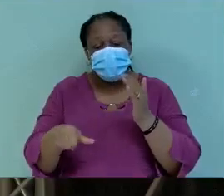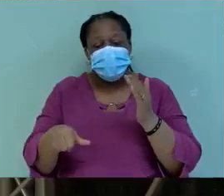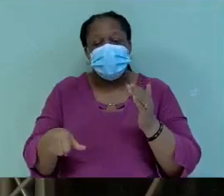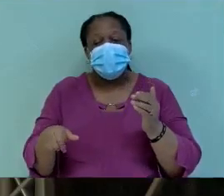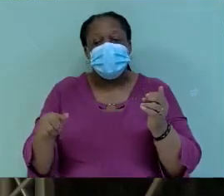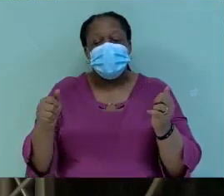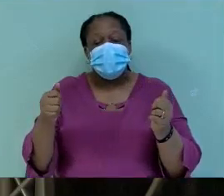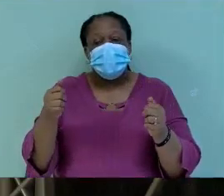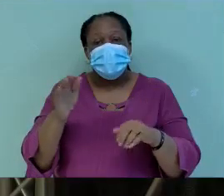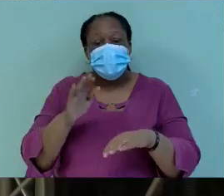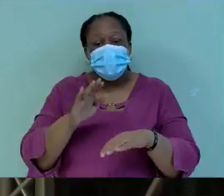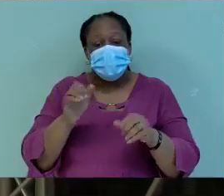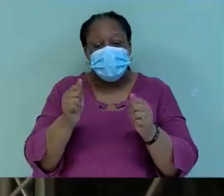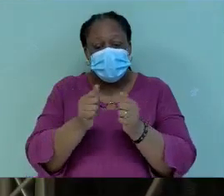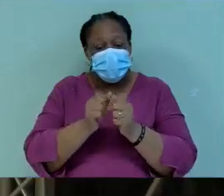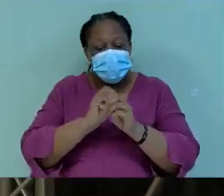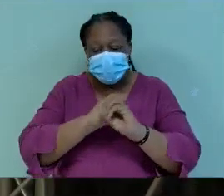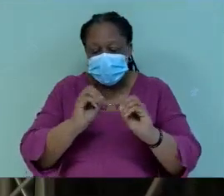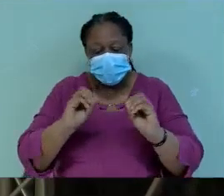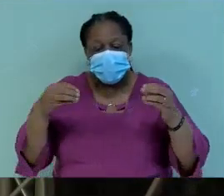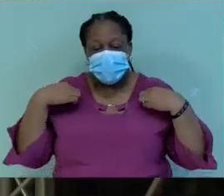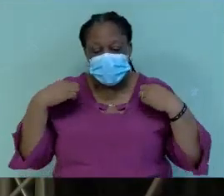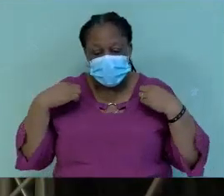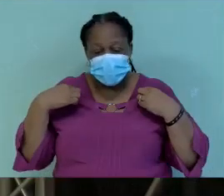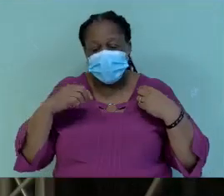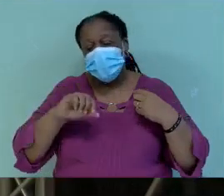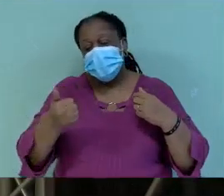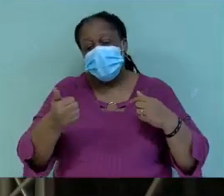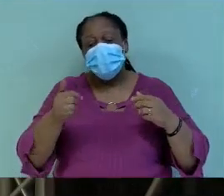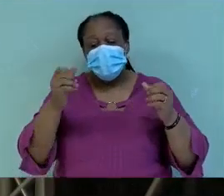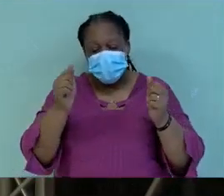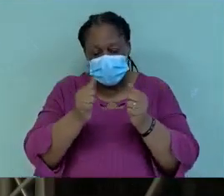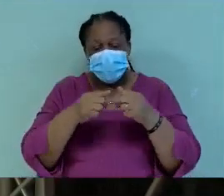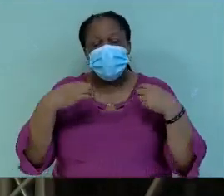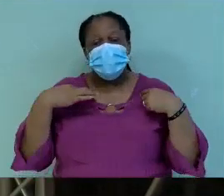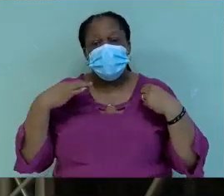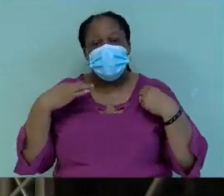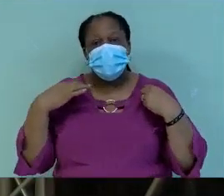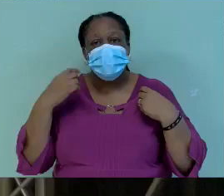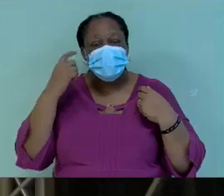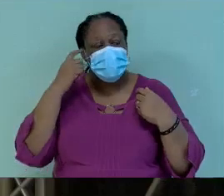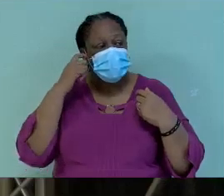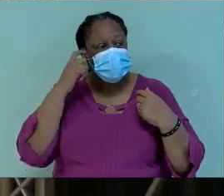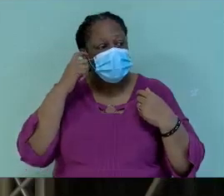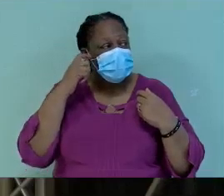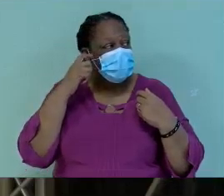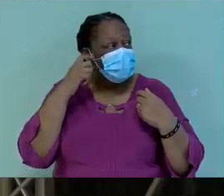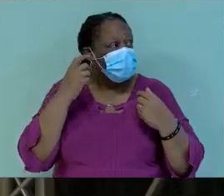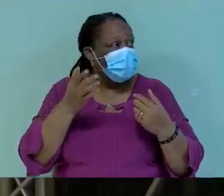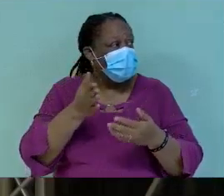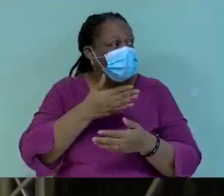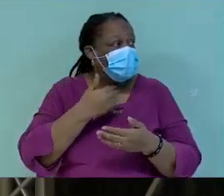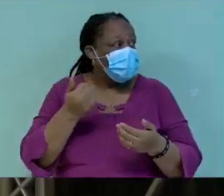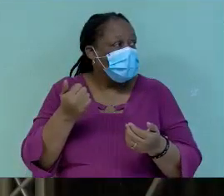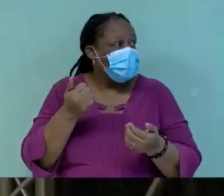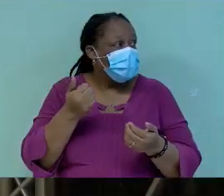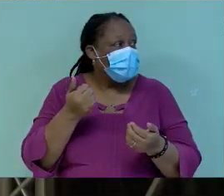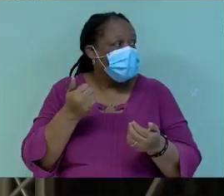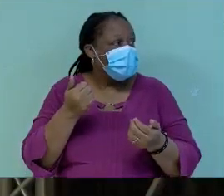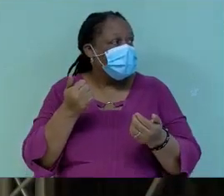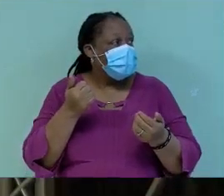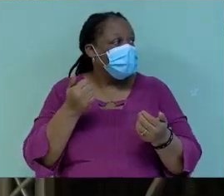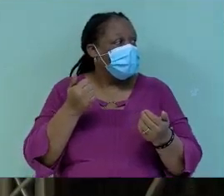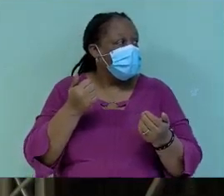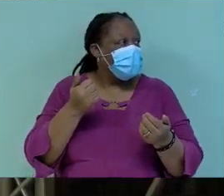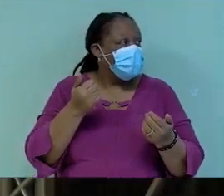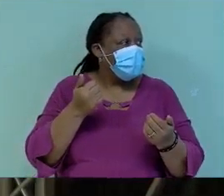one with. And the one without clothes, where the Petri dish was 5 centimeters or 2 inches from the anus, that Petri dish